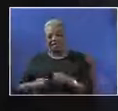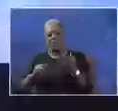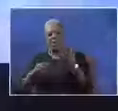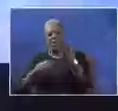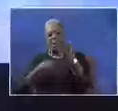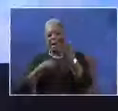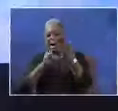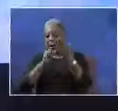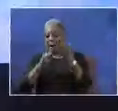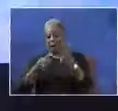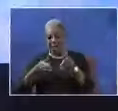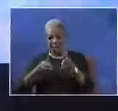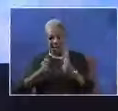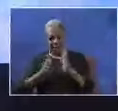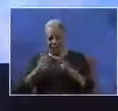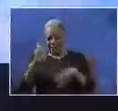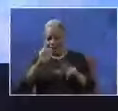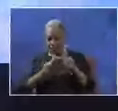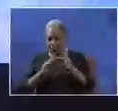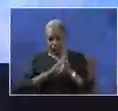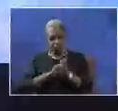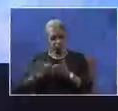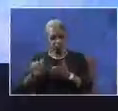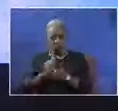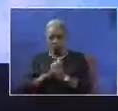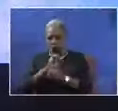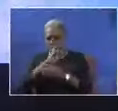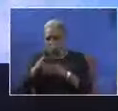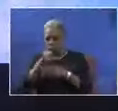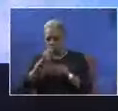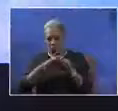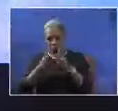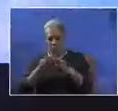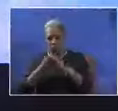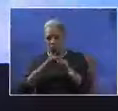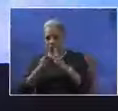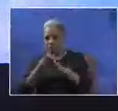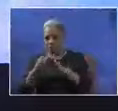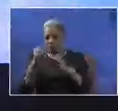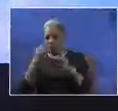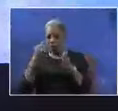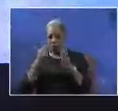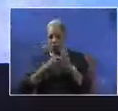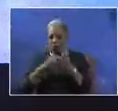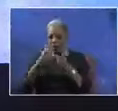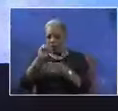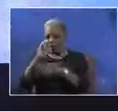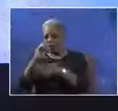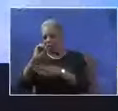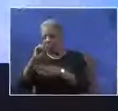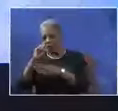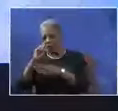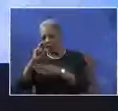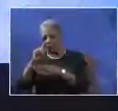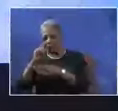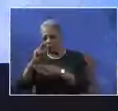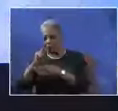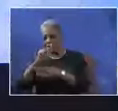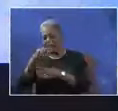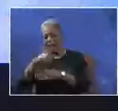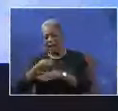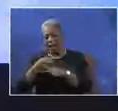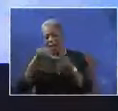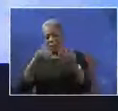destroy Jerusalem. Look, Solomon, you should be wiped out, but I'm going to have the angel hold his hand.